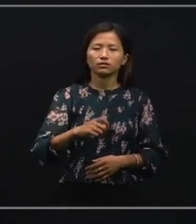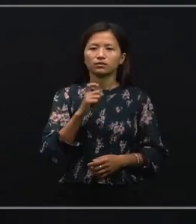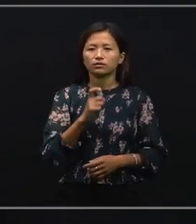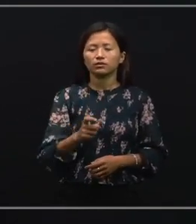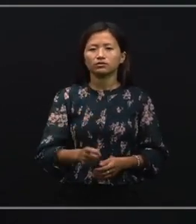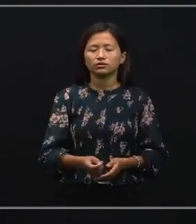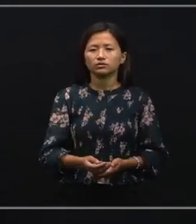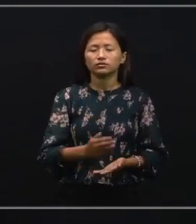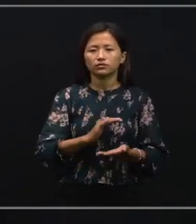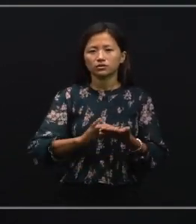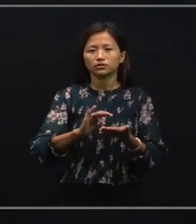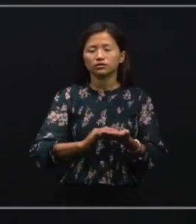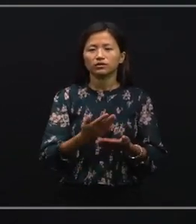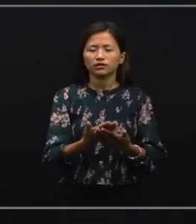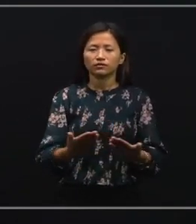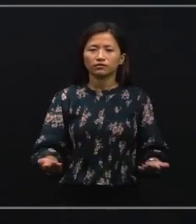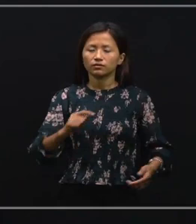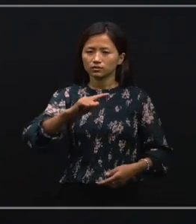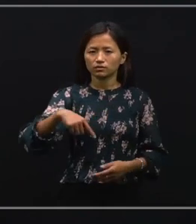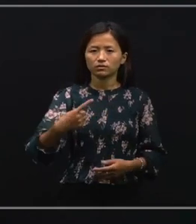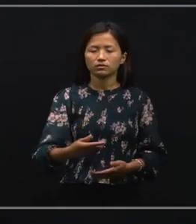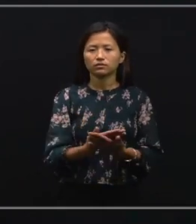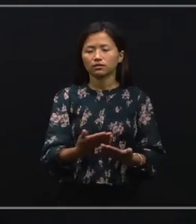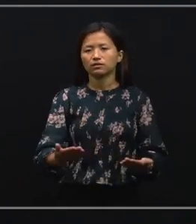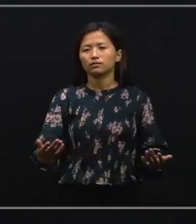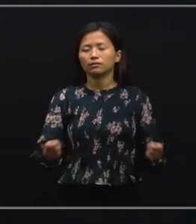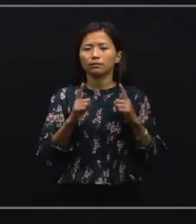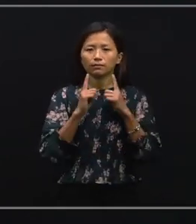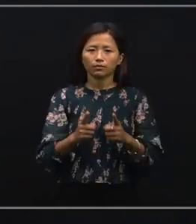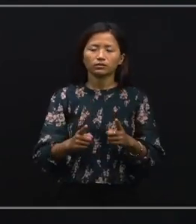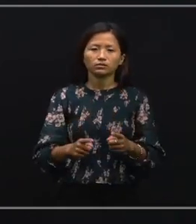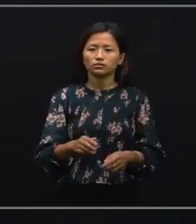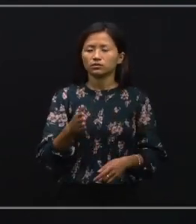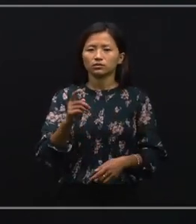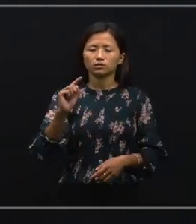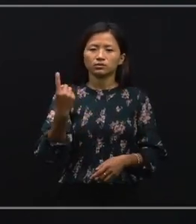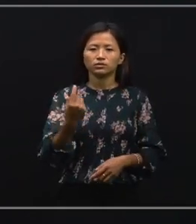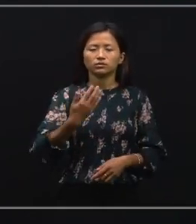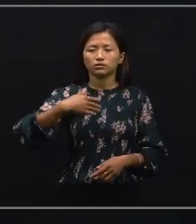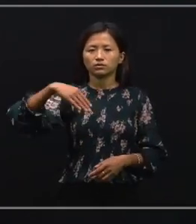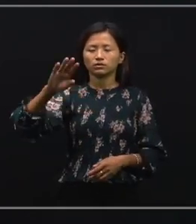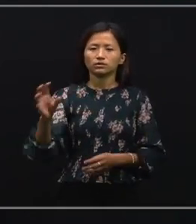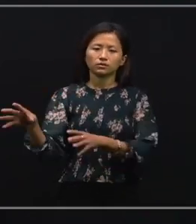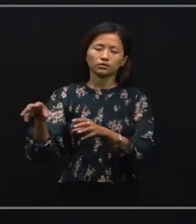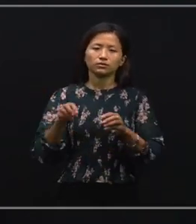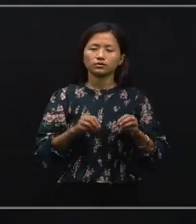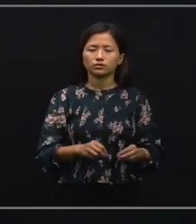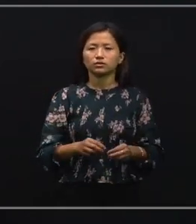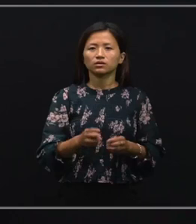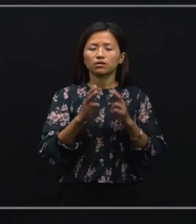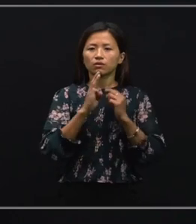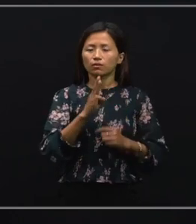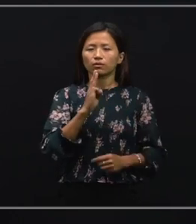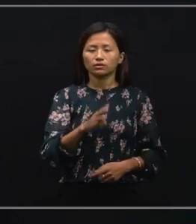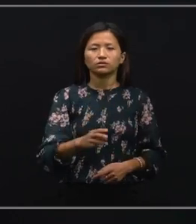I will forgive everything." That's what the father was saying. But there could be no one to get into the water, because the weather was